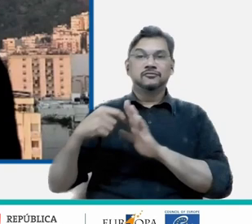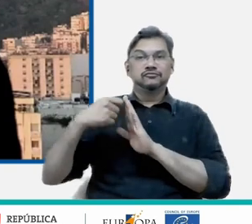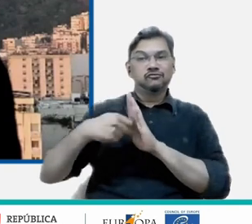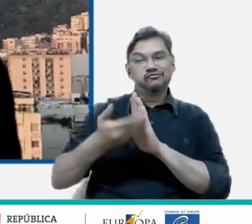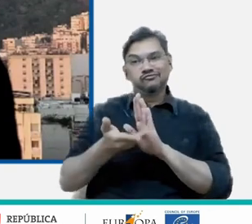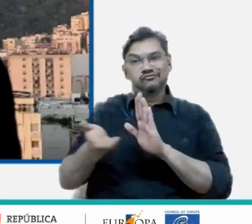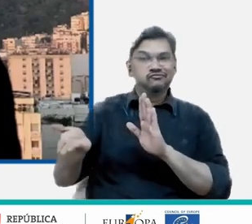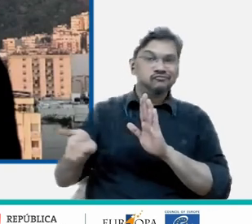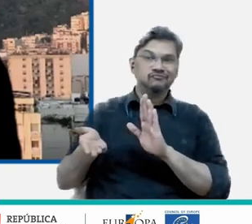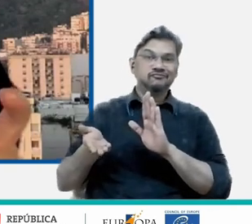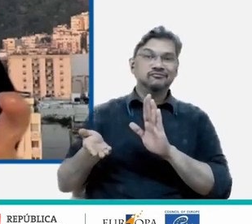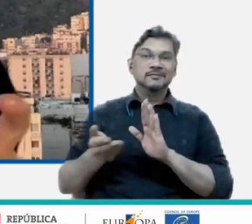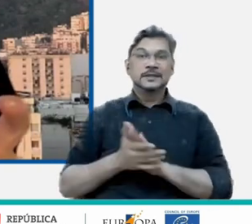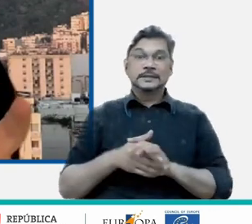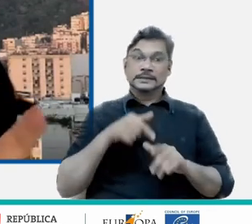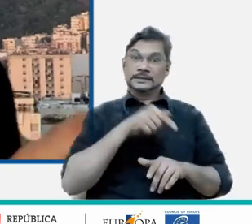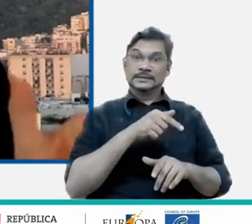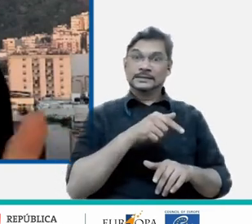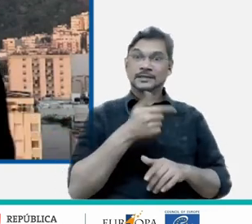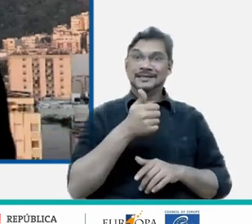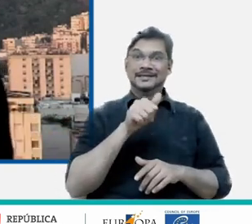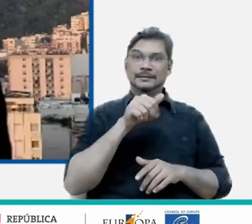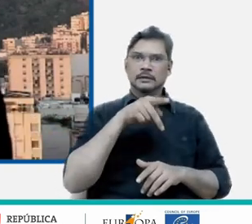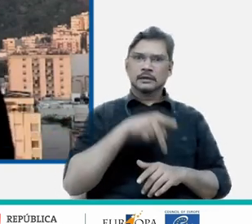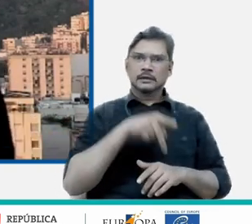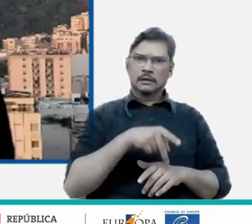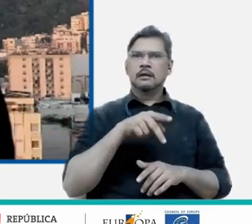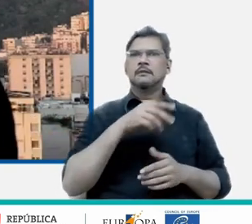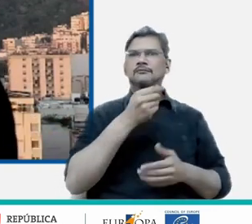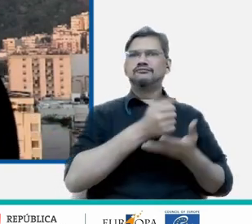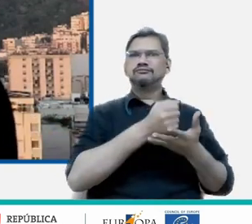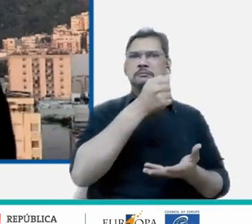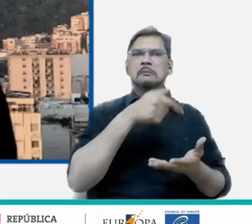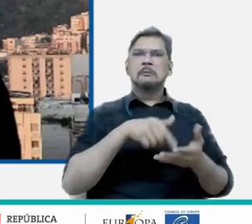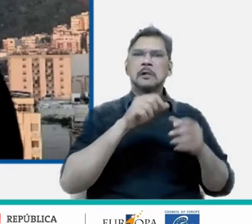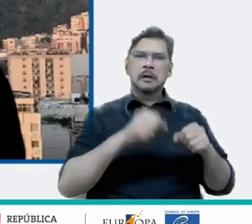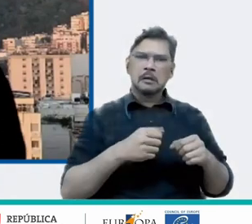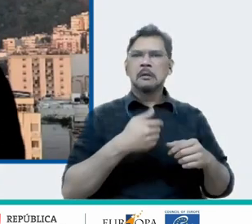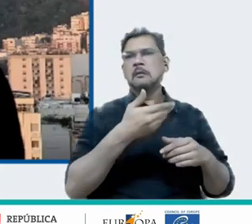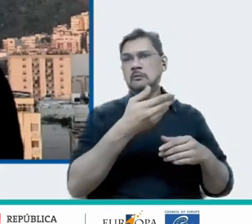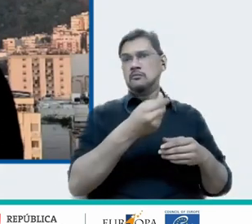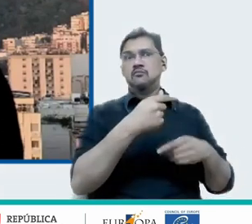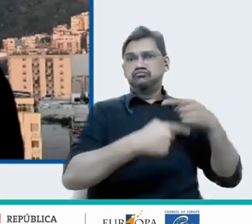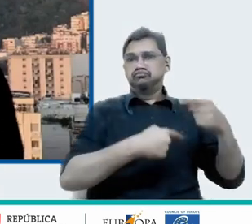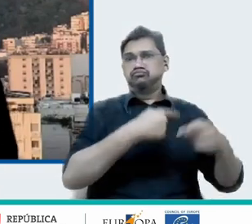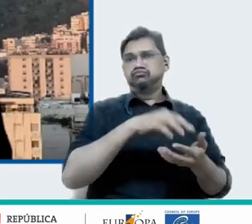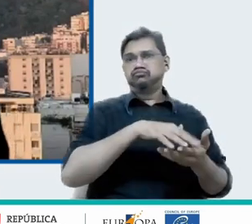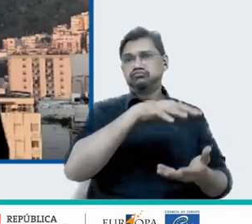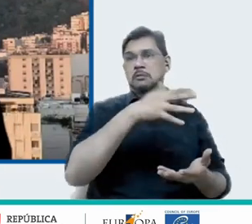stages. The GAP Fund has expressions of interest from cities on a rolling basis, so I definitely invite you all to